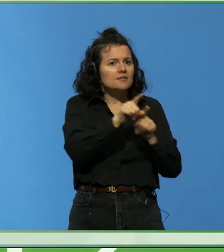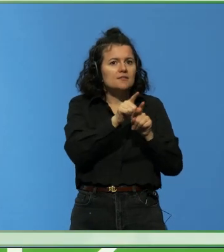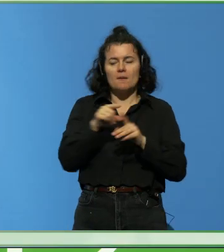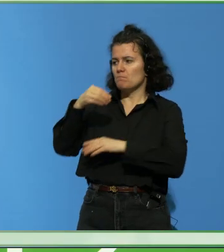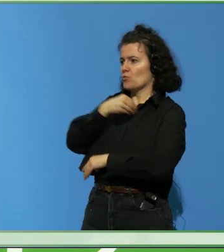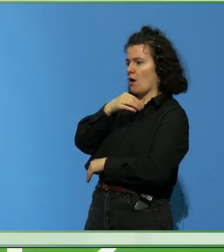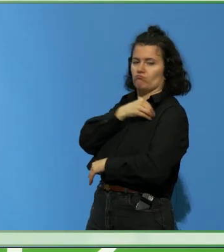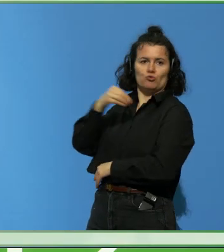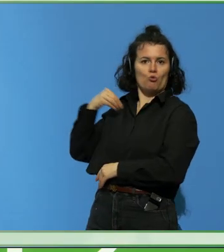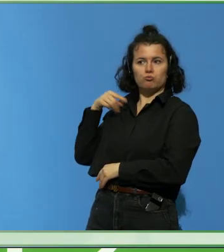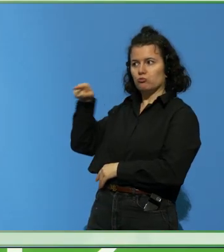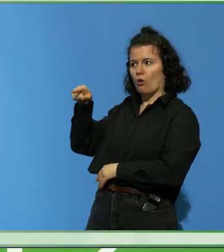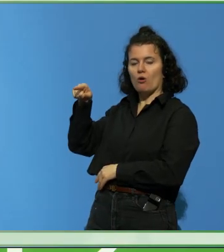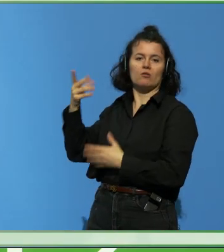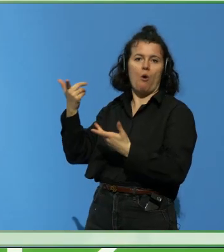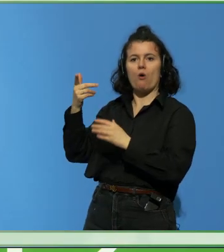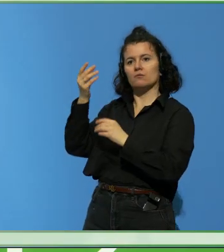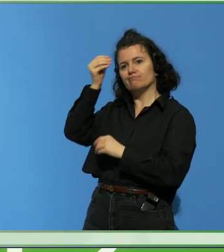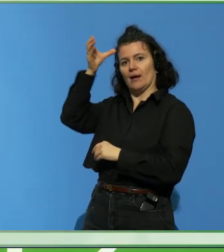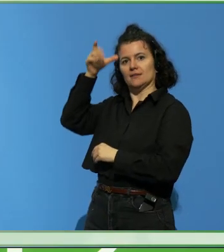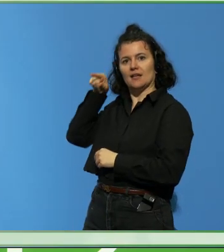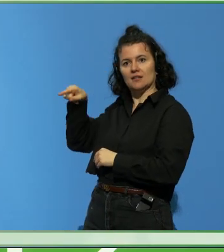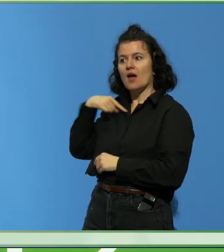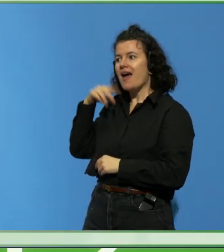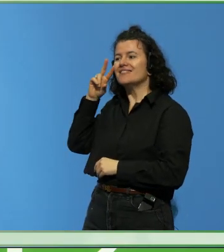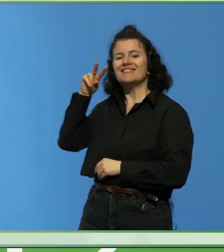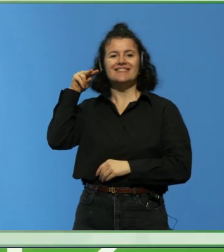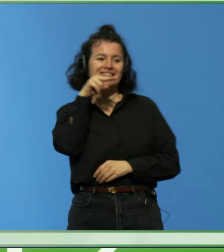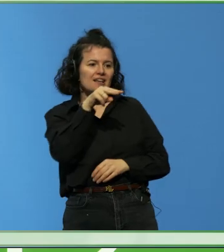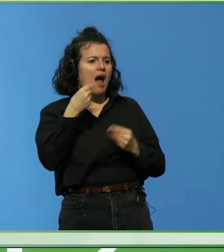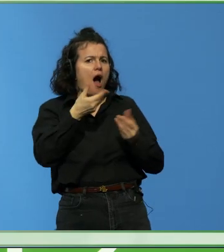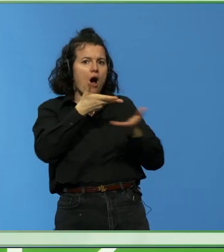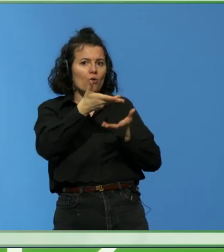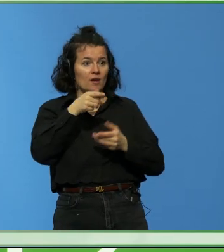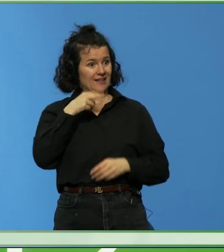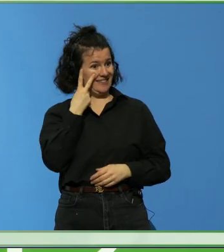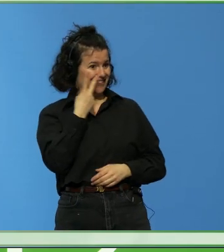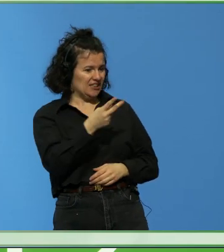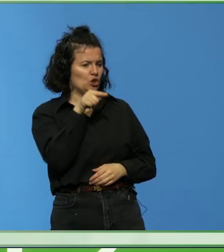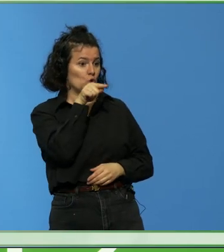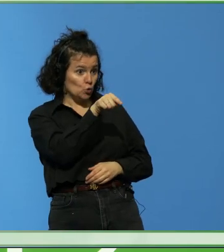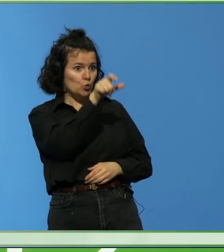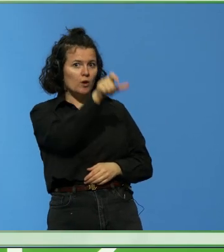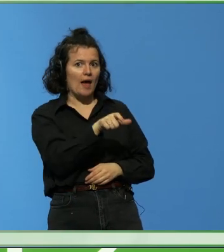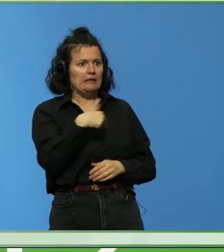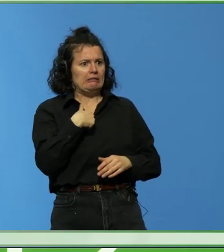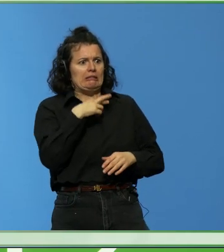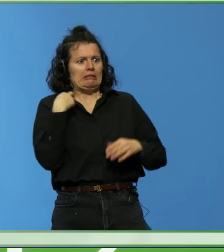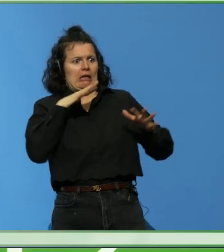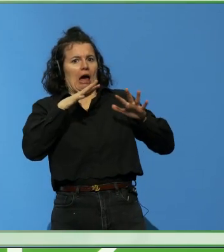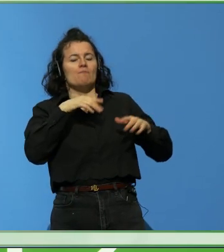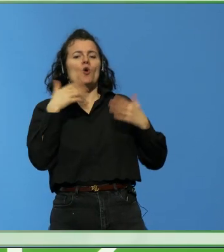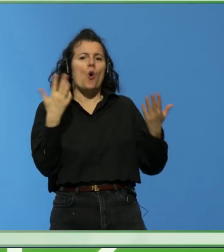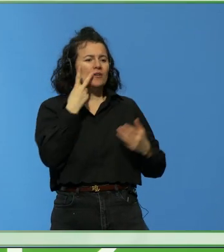saw them as a risk case example or just a number or just as a person with limitation,